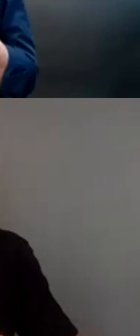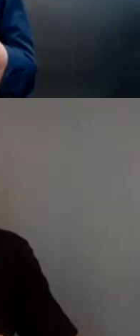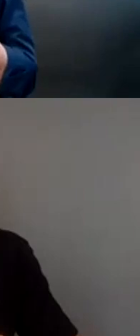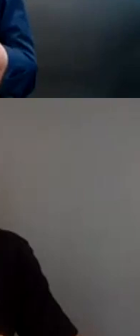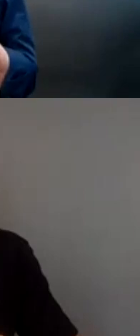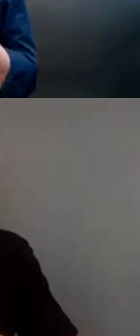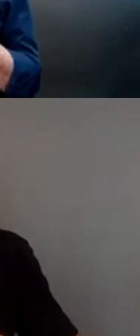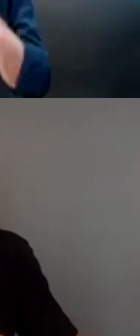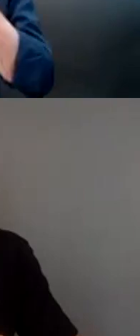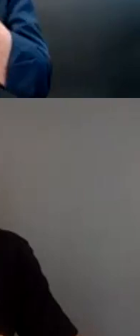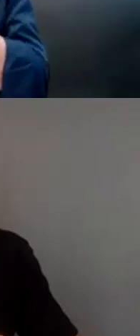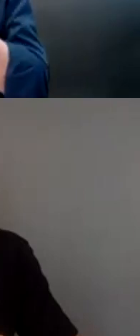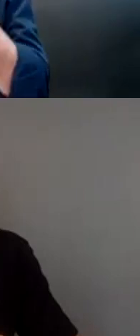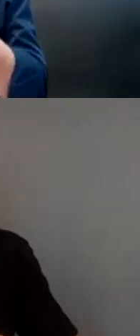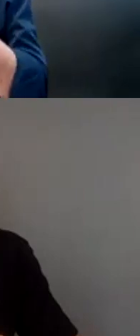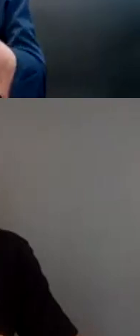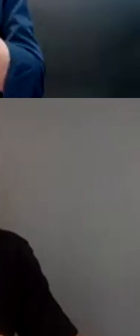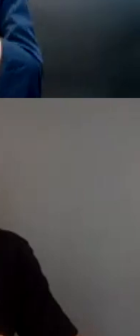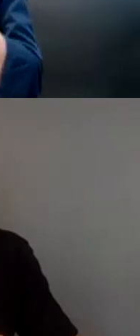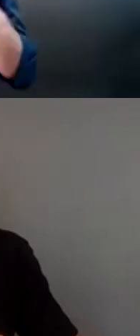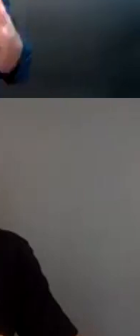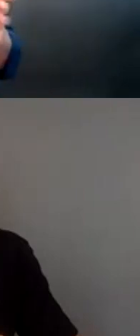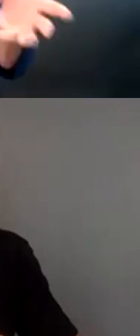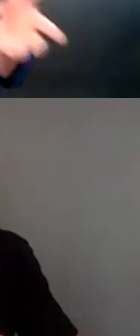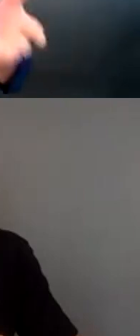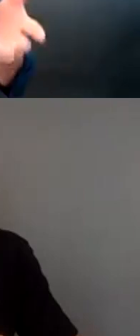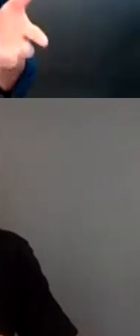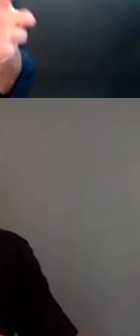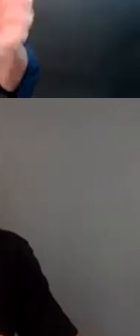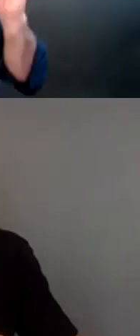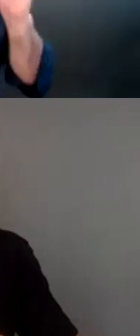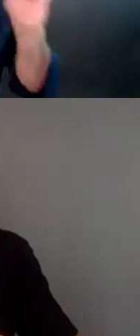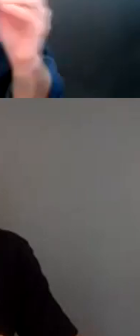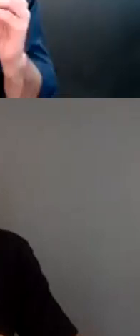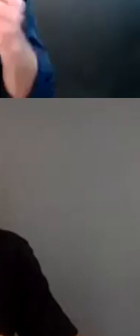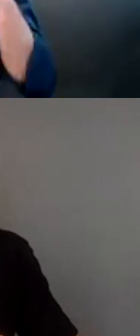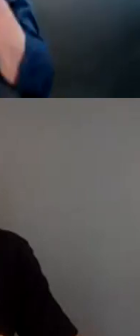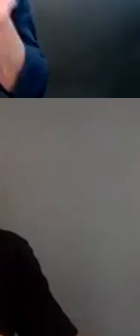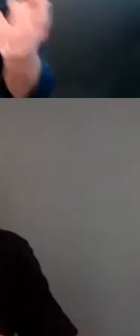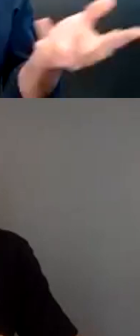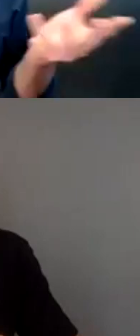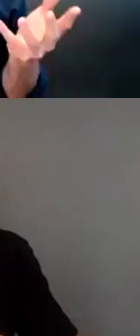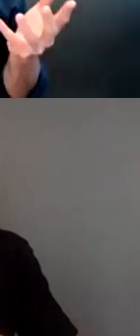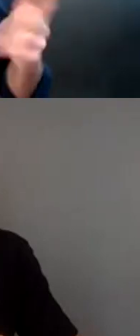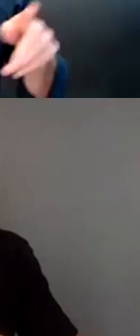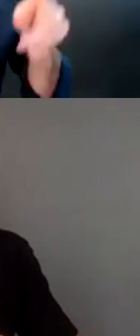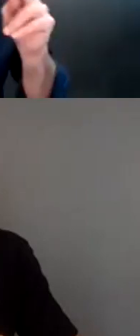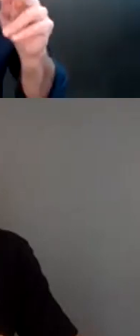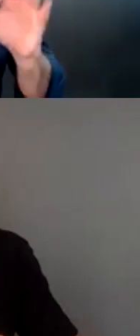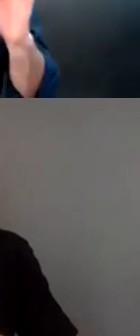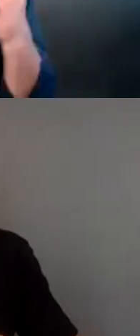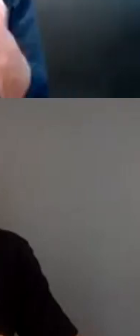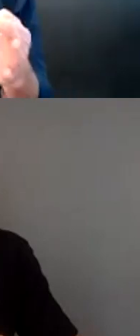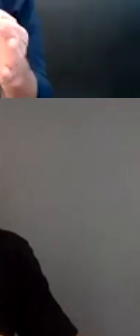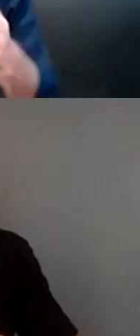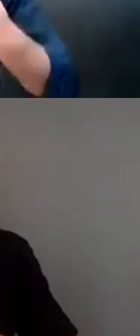to the community to inform family members to think about this approach, the trauma and violence informed approach, to look about the choices of, like you were